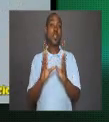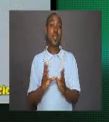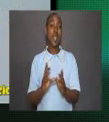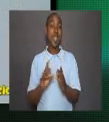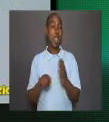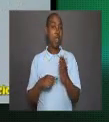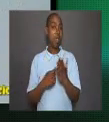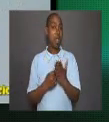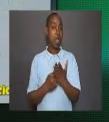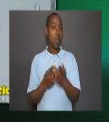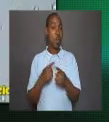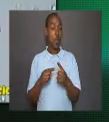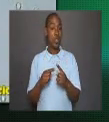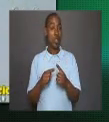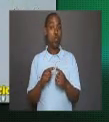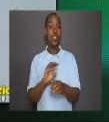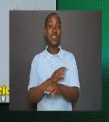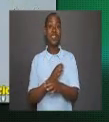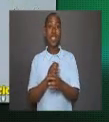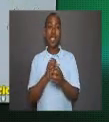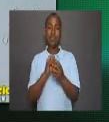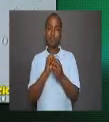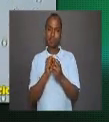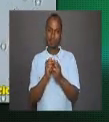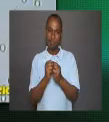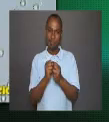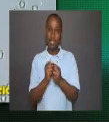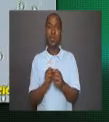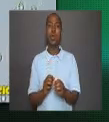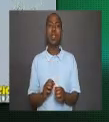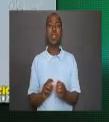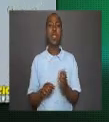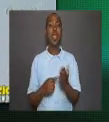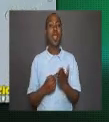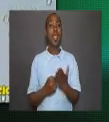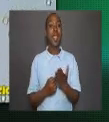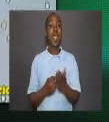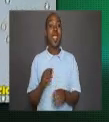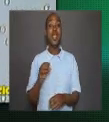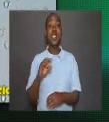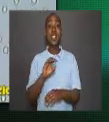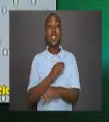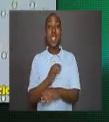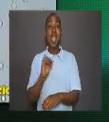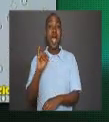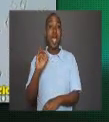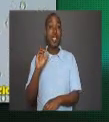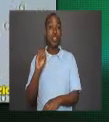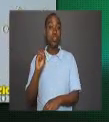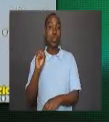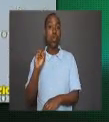cells to shrink. If cells are in isotonic solution, the